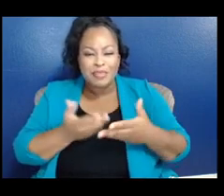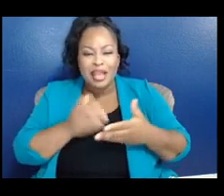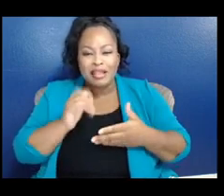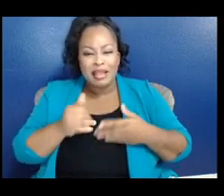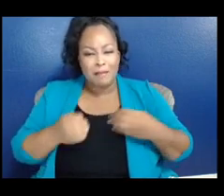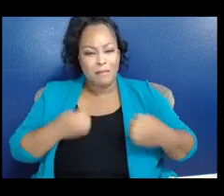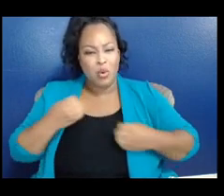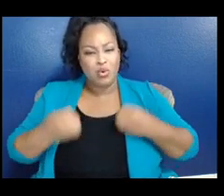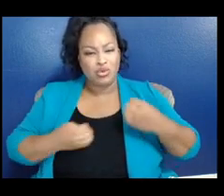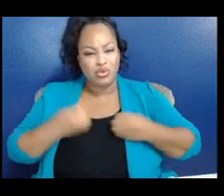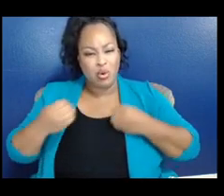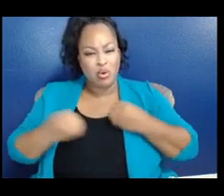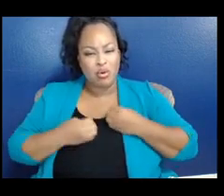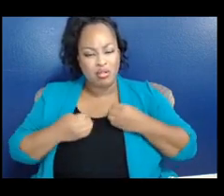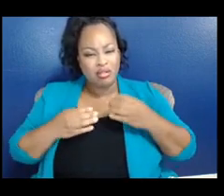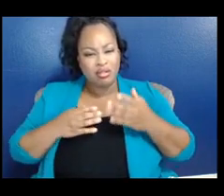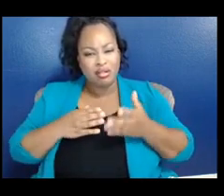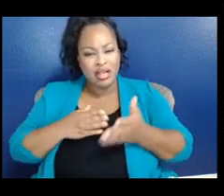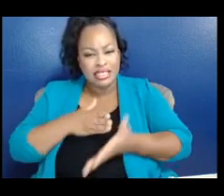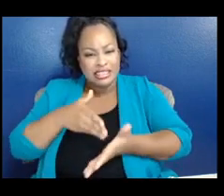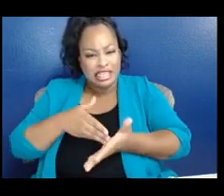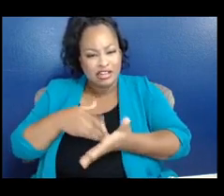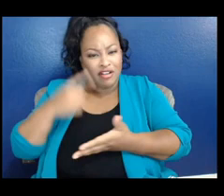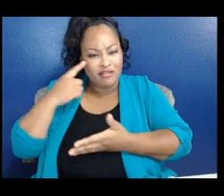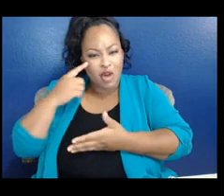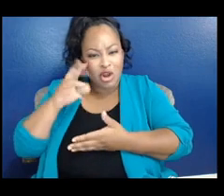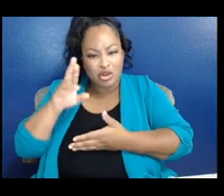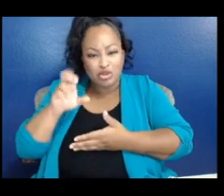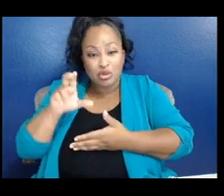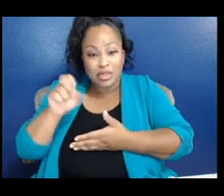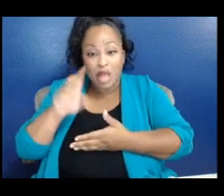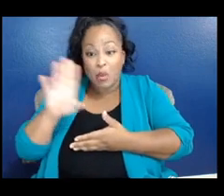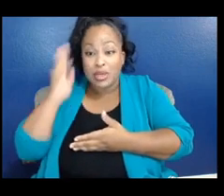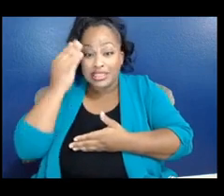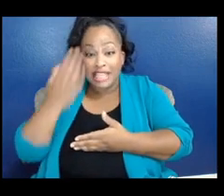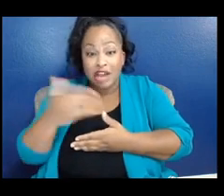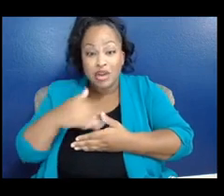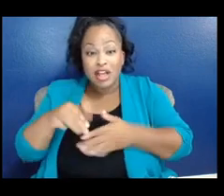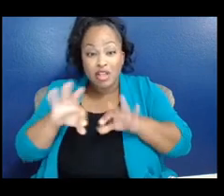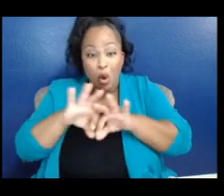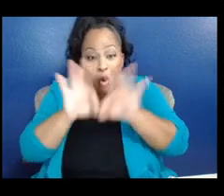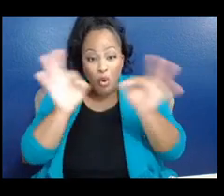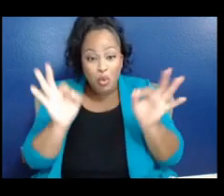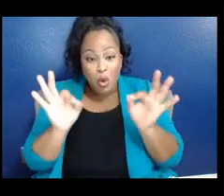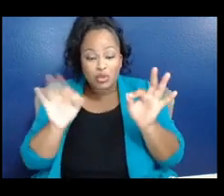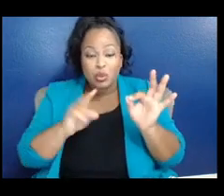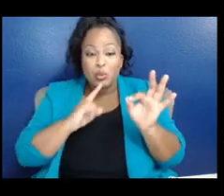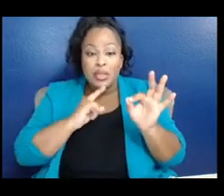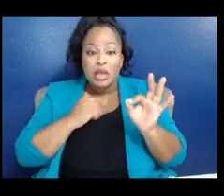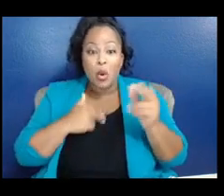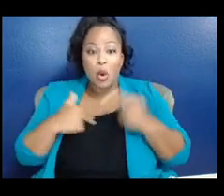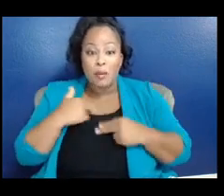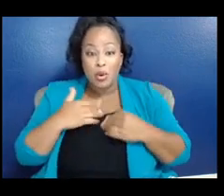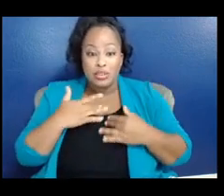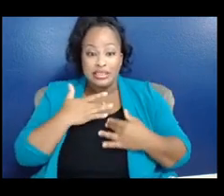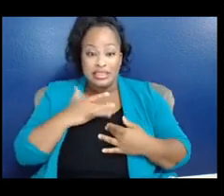emotional center of the uterus, I'll tell you the ovaries are incredibly hormonally sensitive. You know, when I do my visceral mobilization